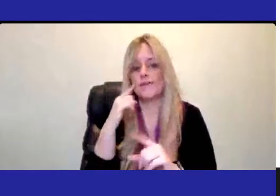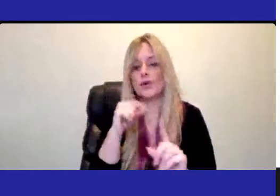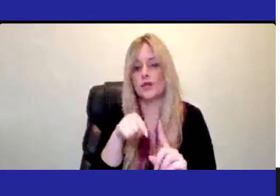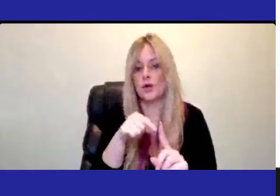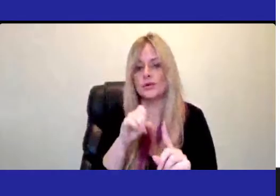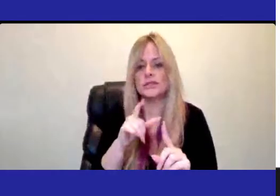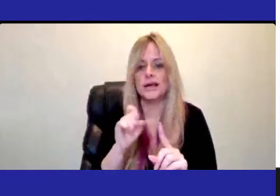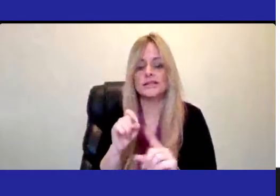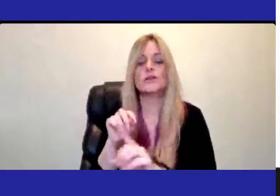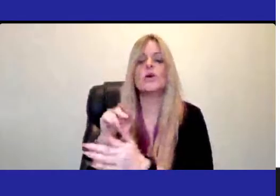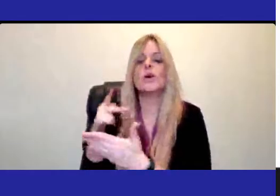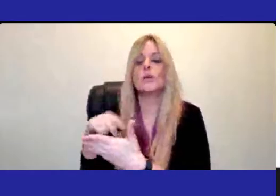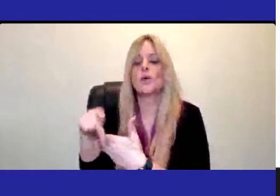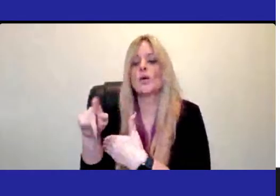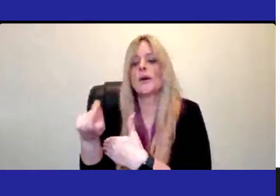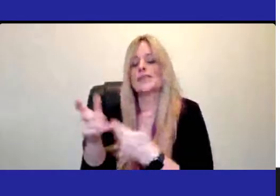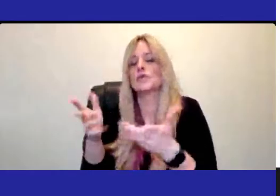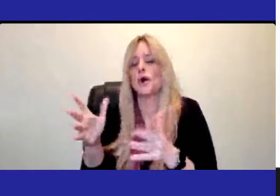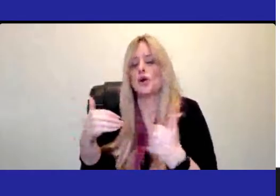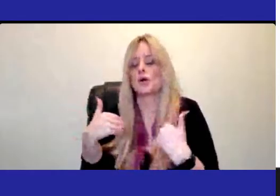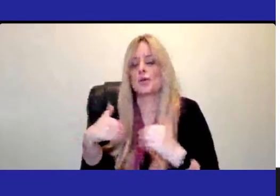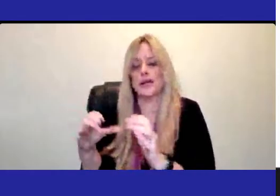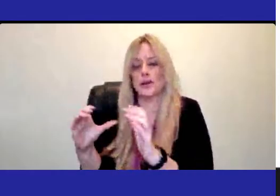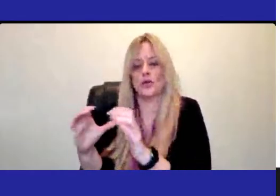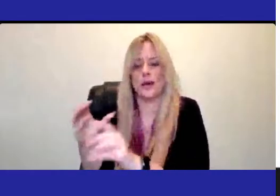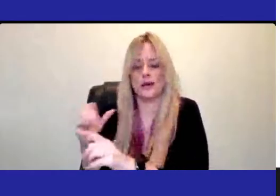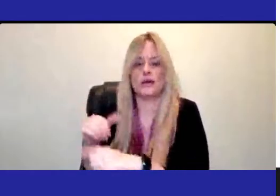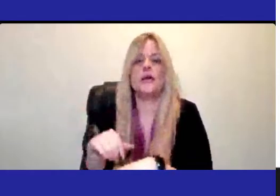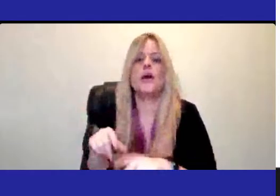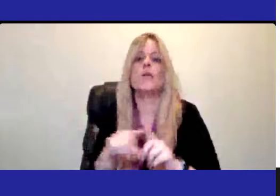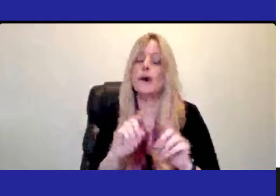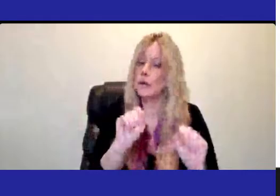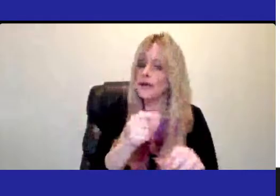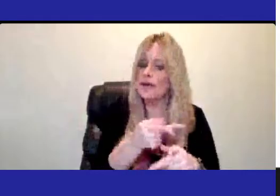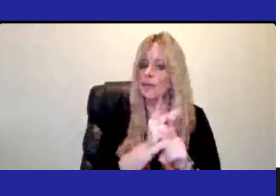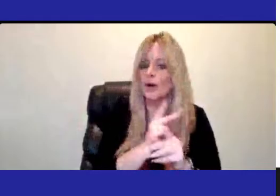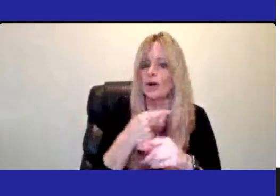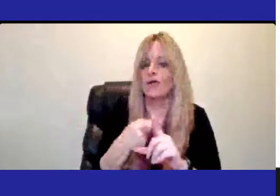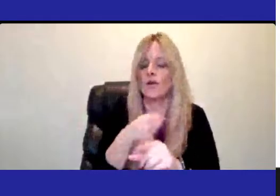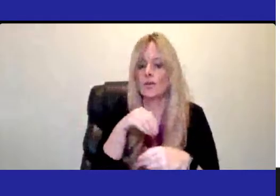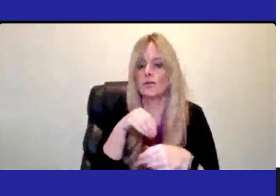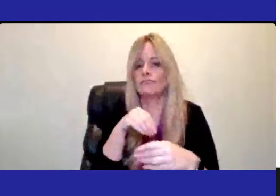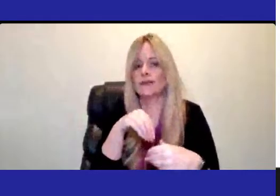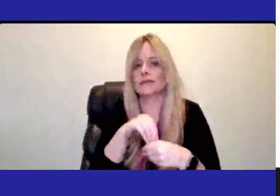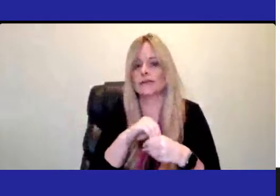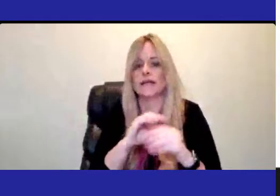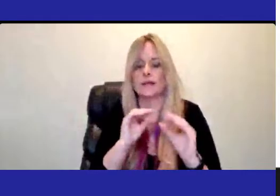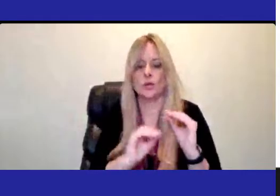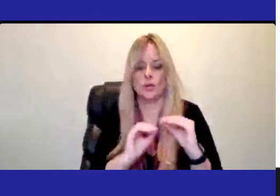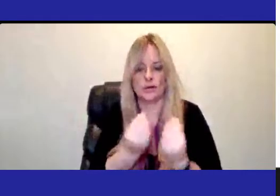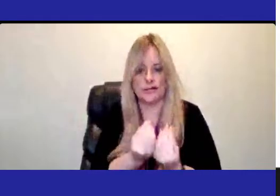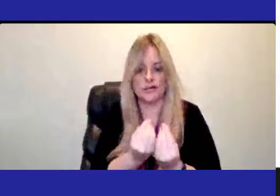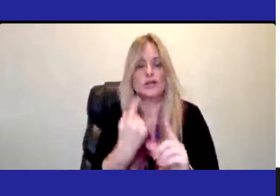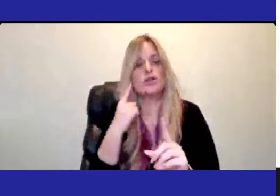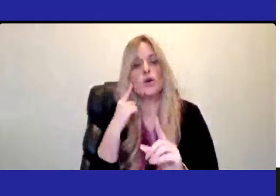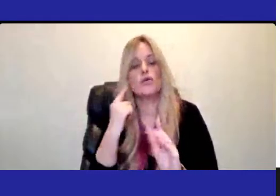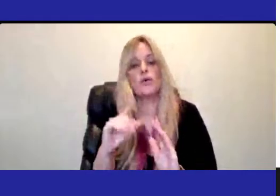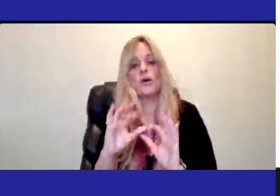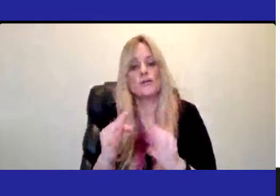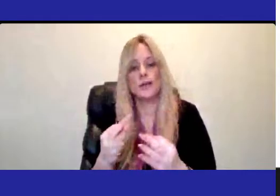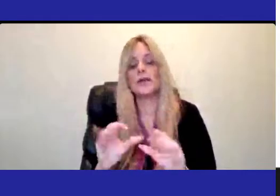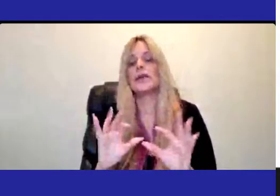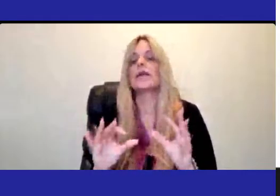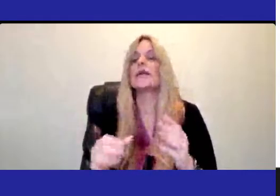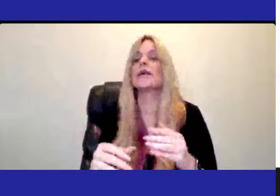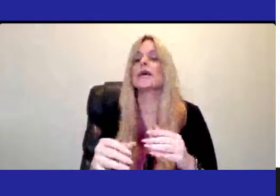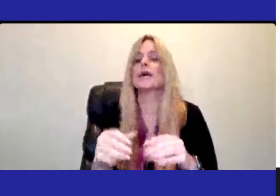accredited. However, what we can do is, like you said, borrow from internally. So for that program, for family medicine, for example, one of the ways we're